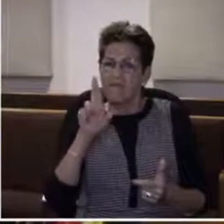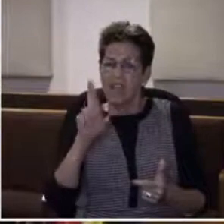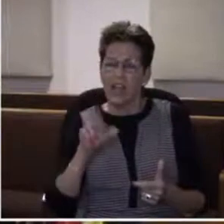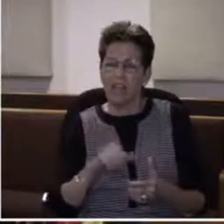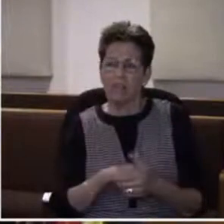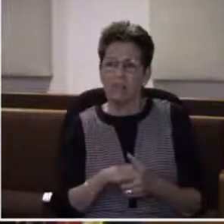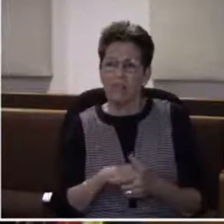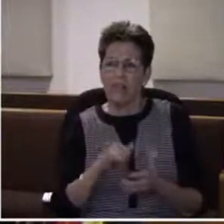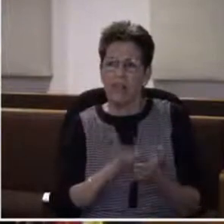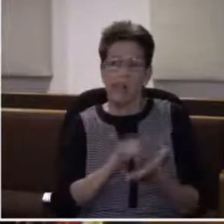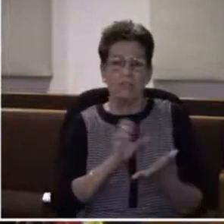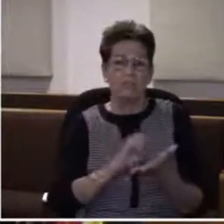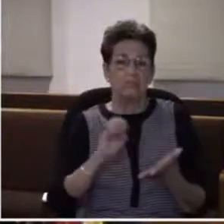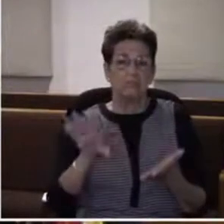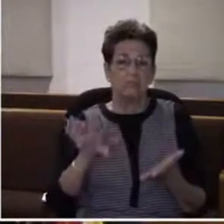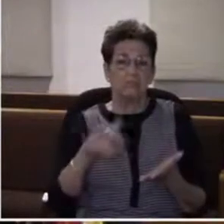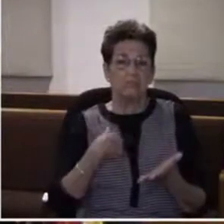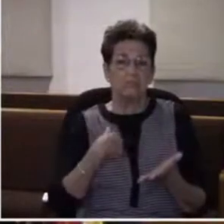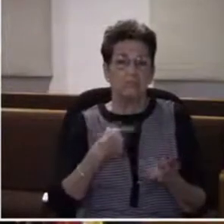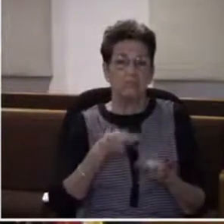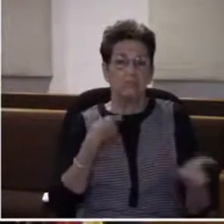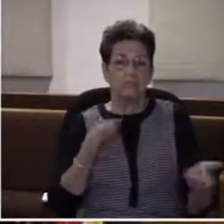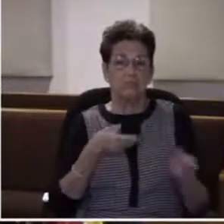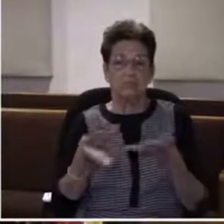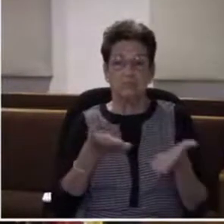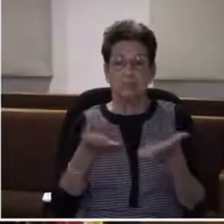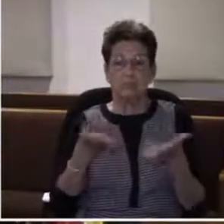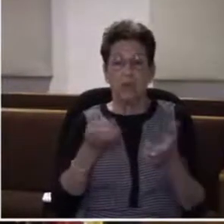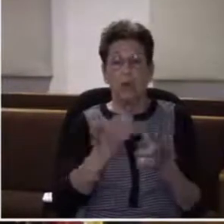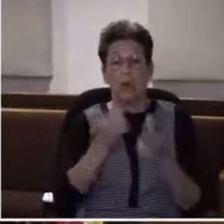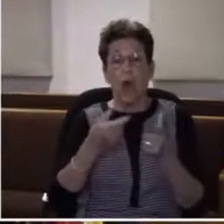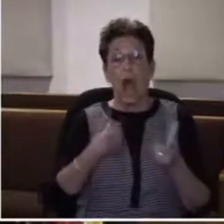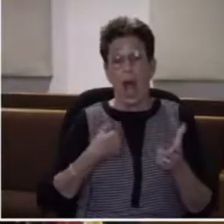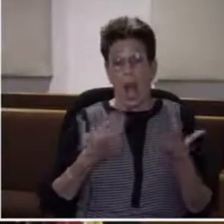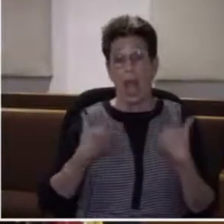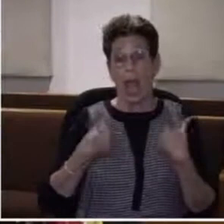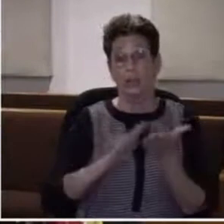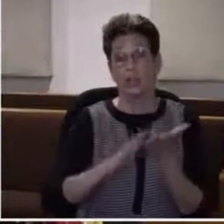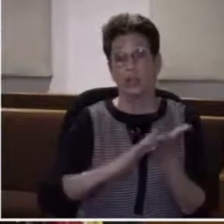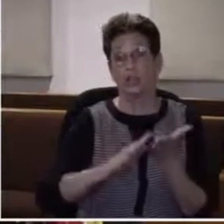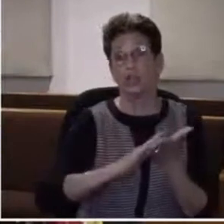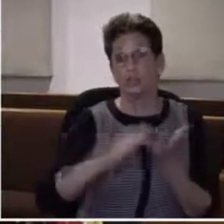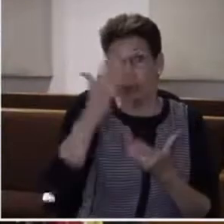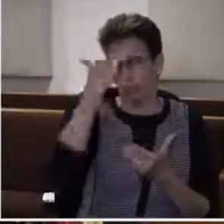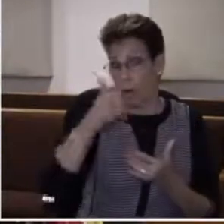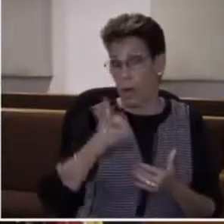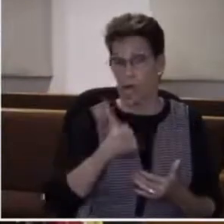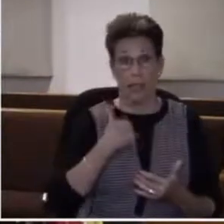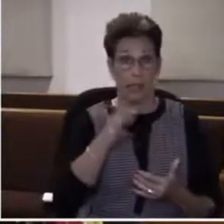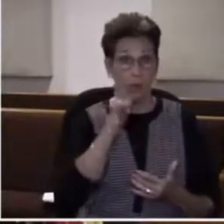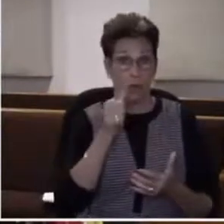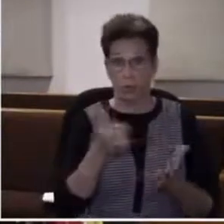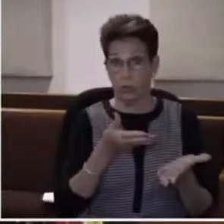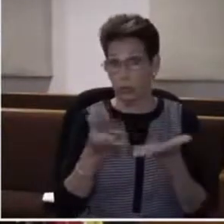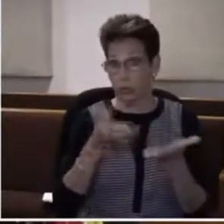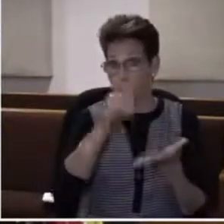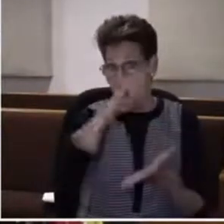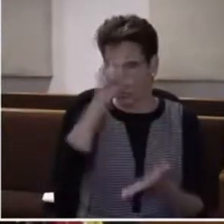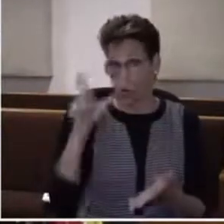from service. Or I have an excuse why I don't serve the Lord.